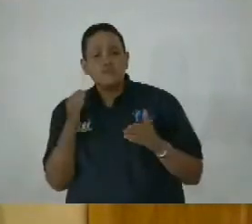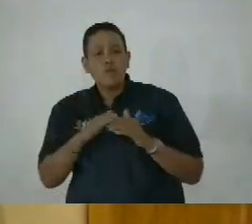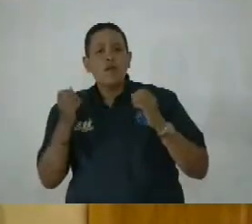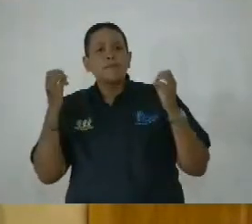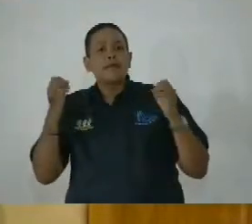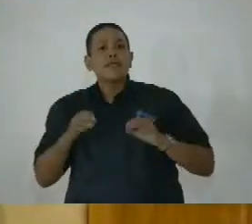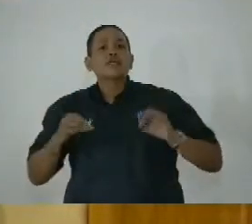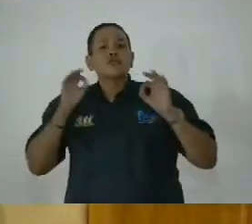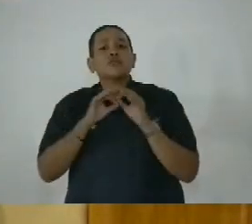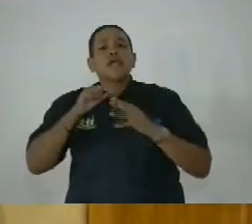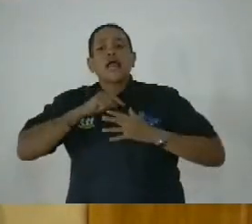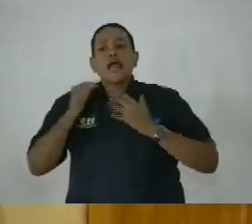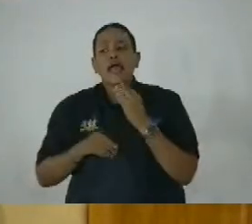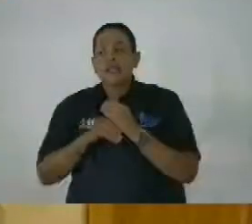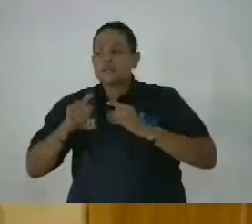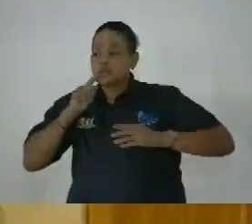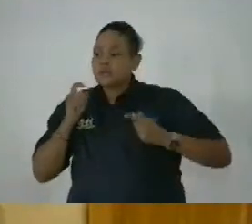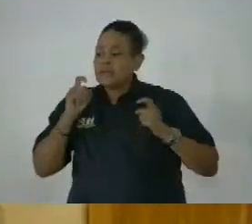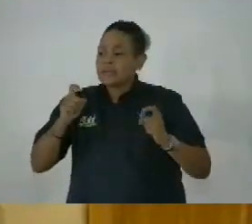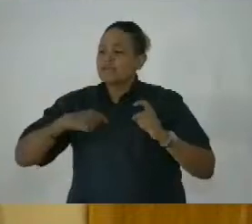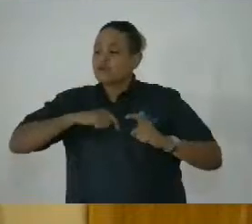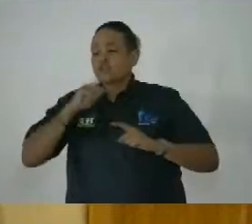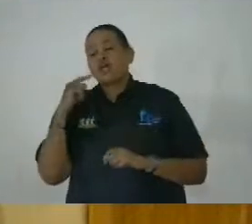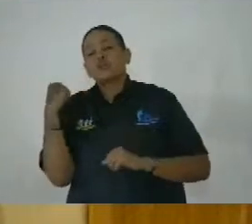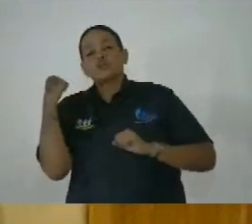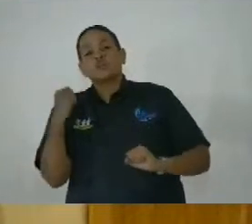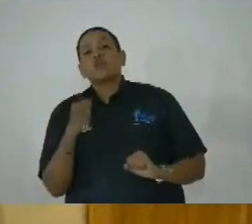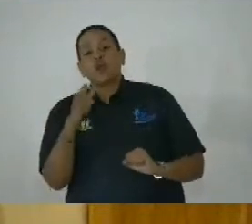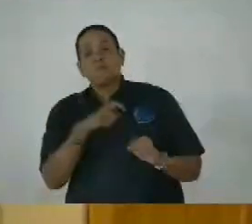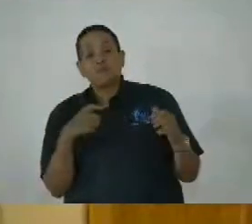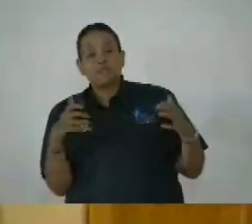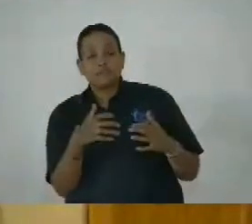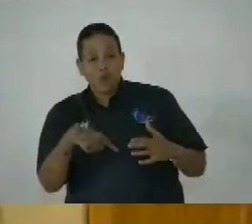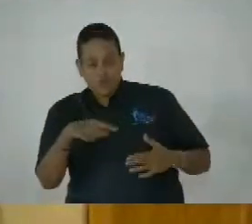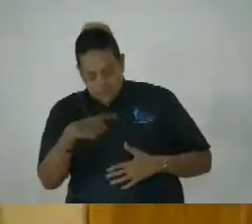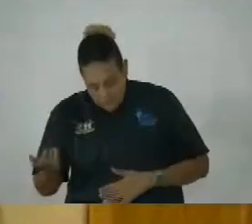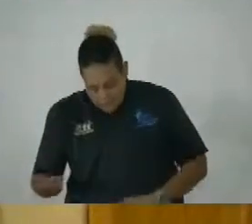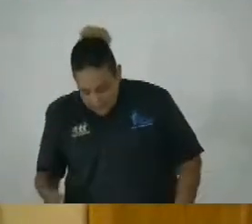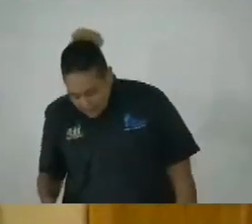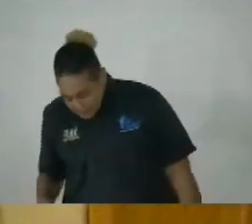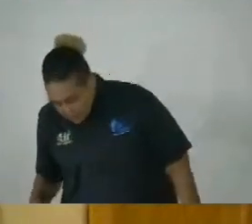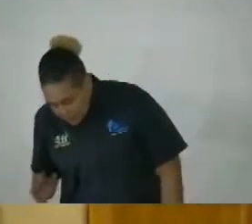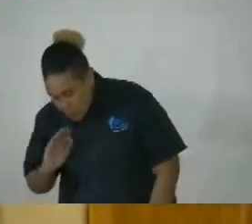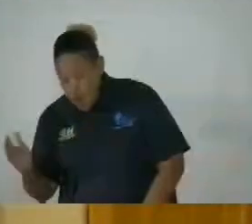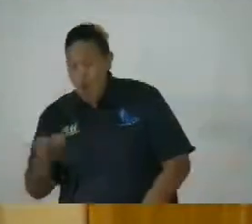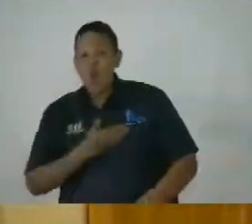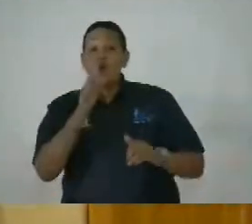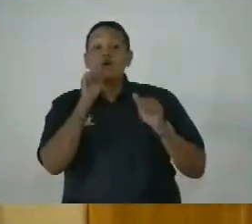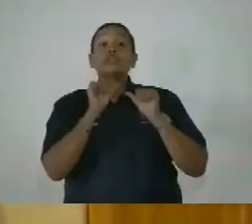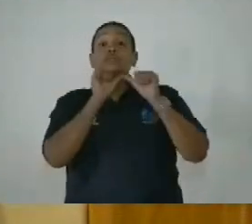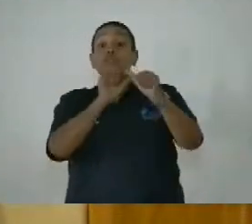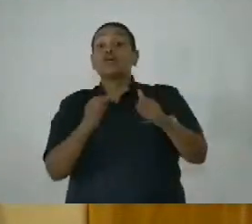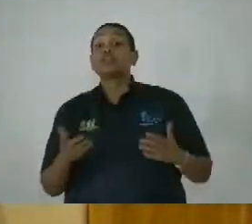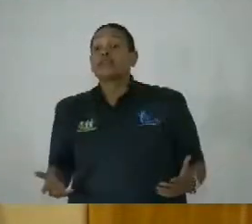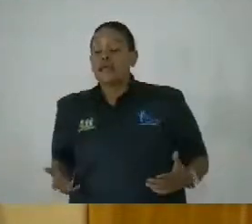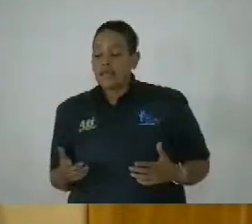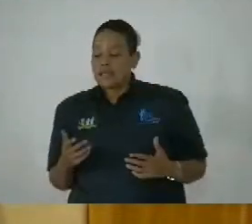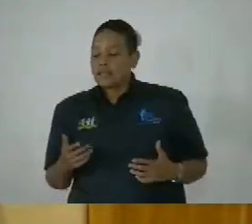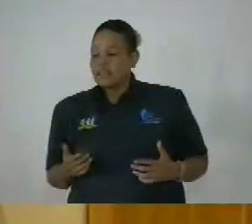of critical elements that would give us a strong police force. Our sustained